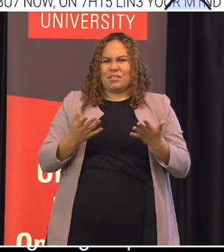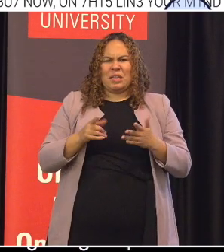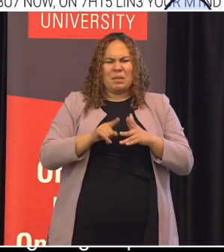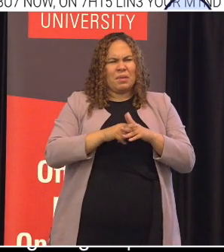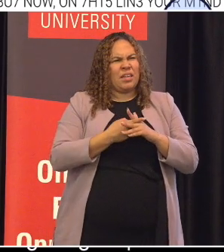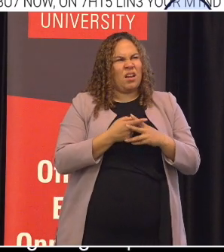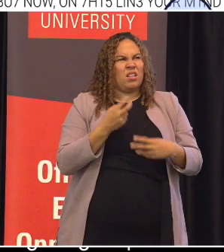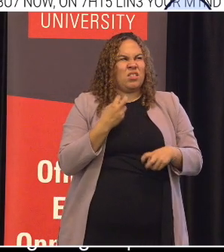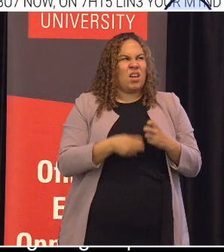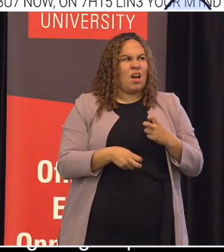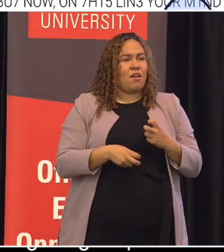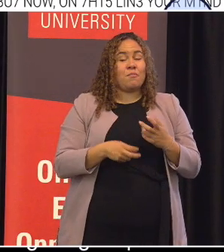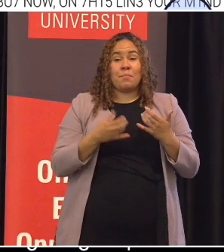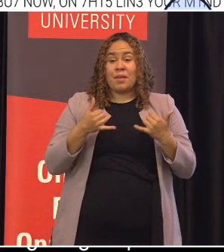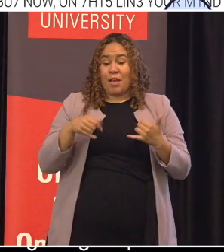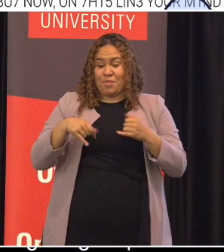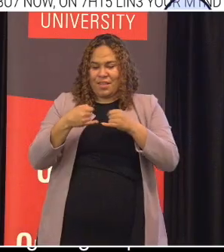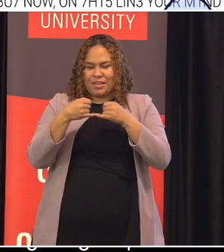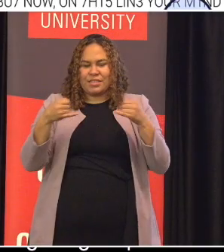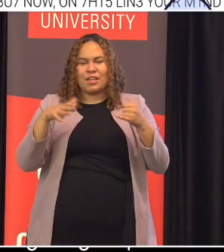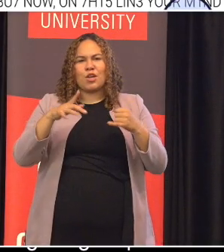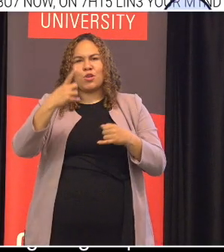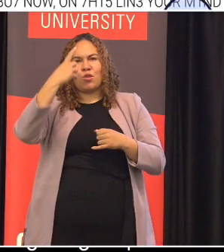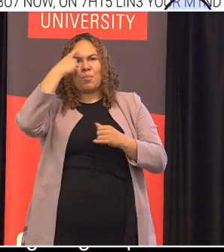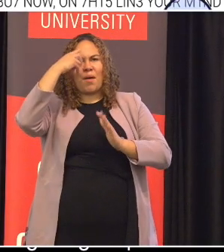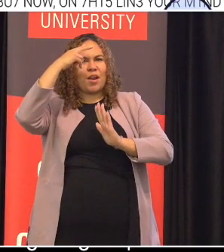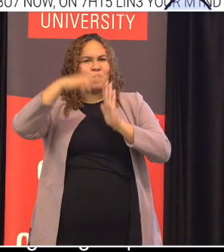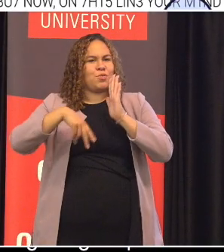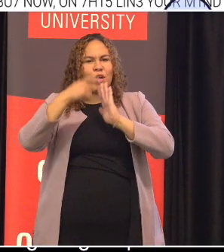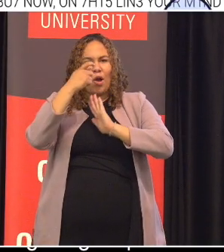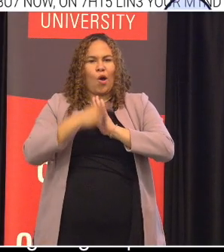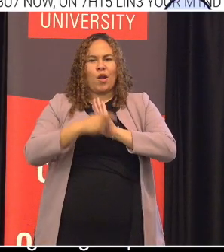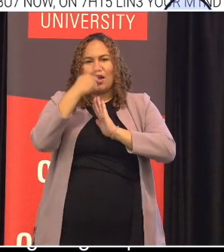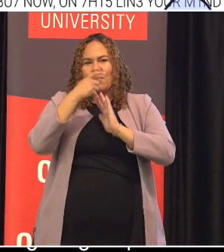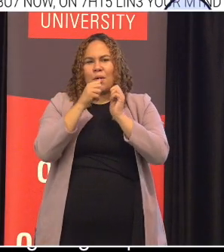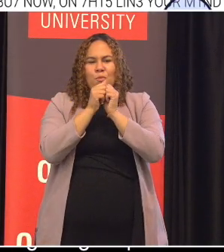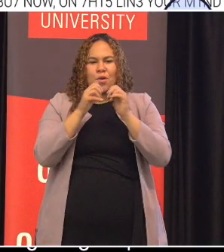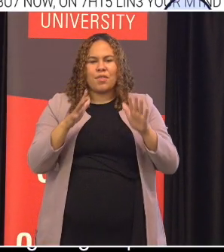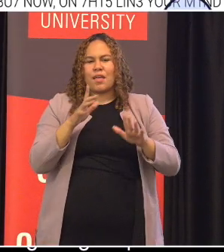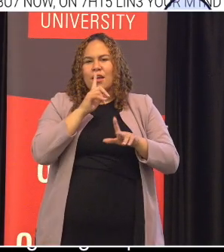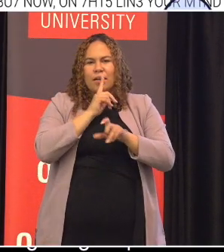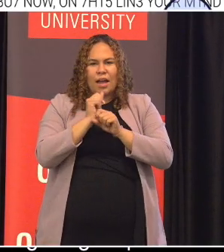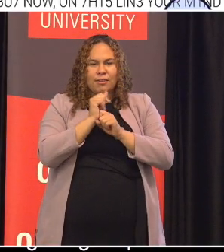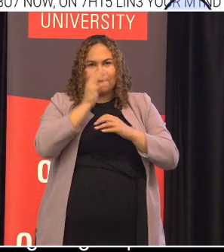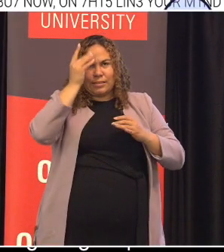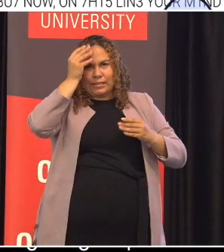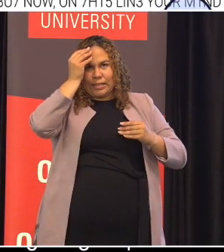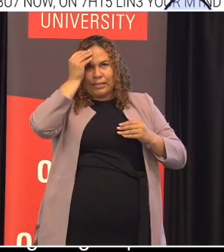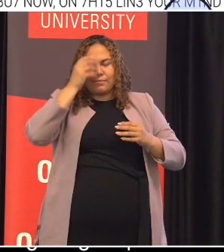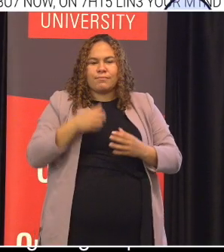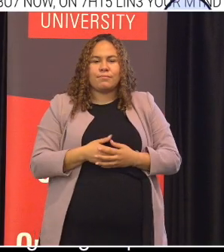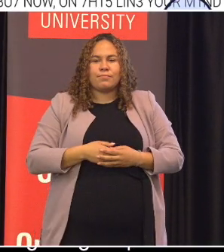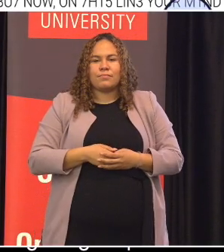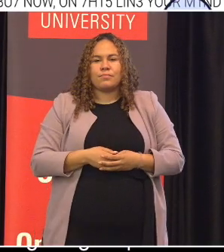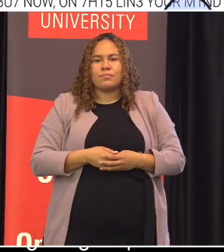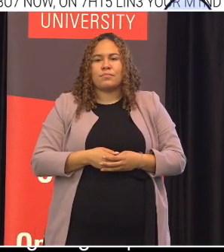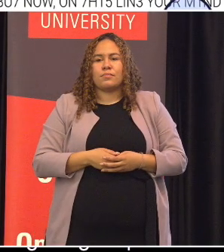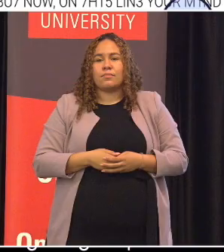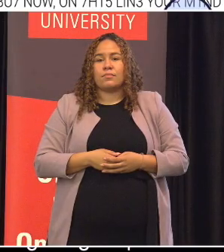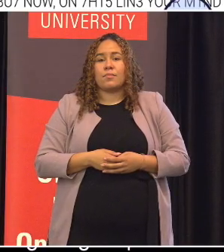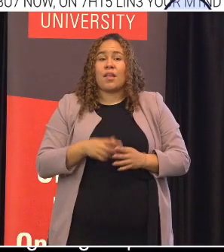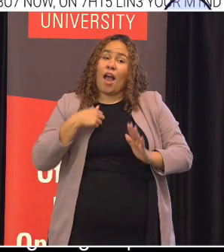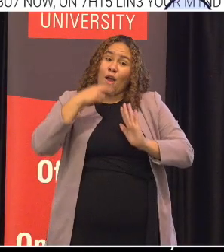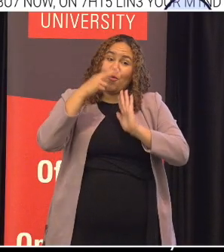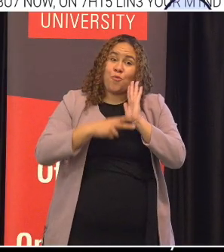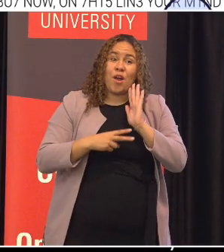was hard, but now on this line, your mind is reading it automatically without even thinking about it. I don't know about you, I've read